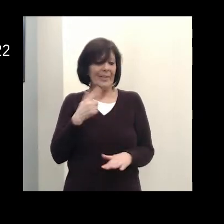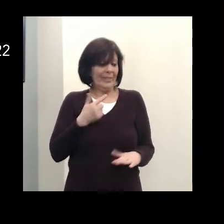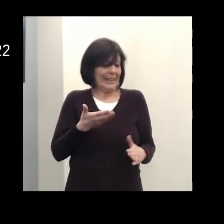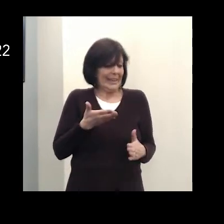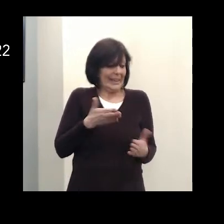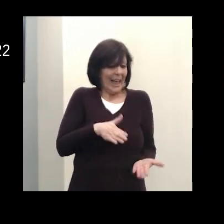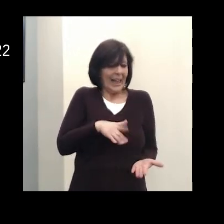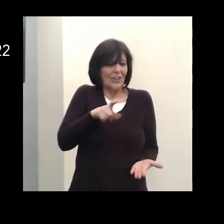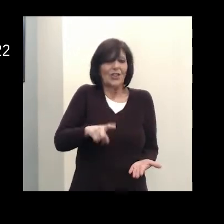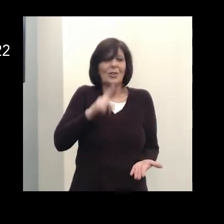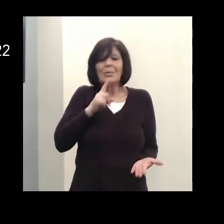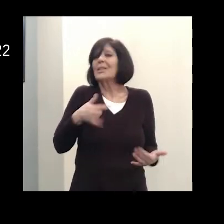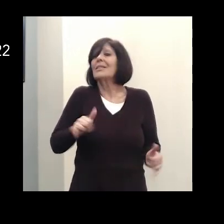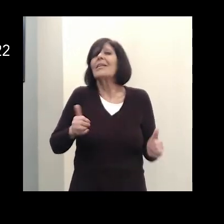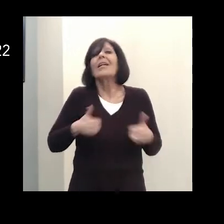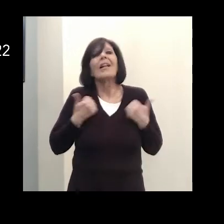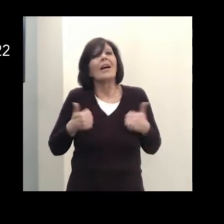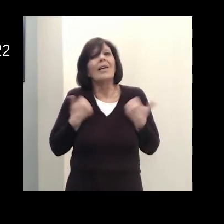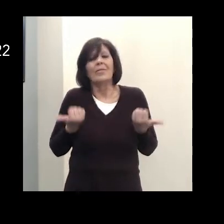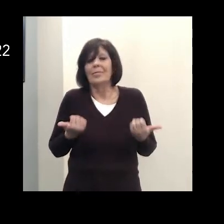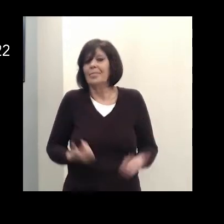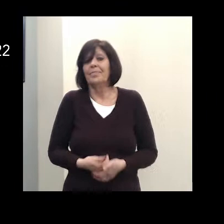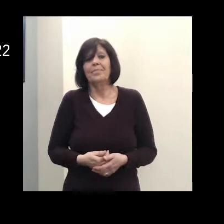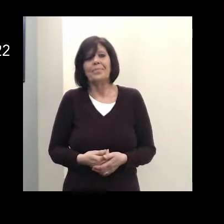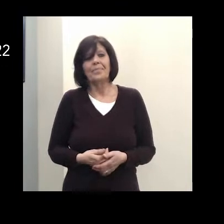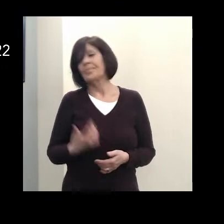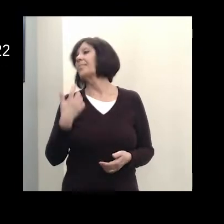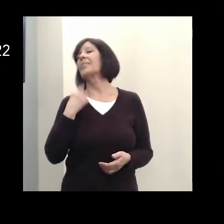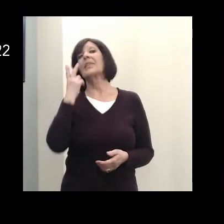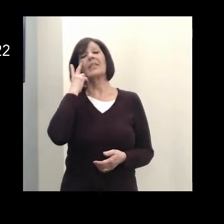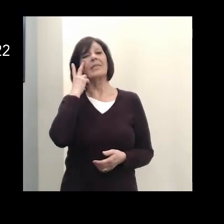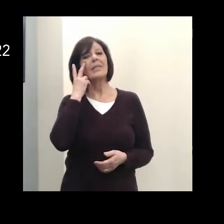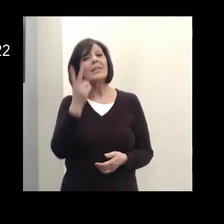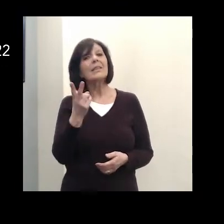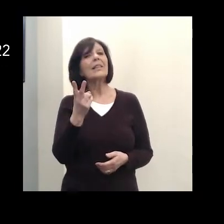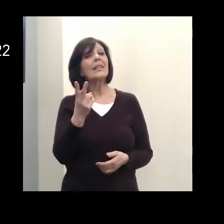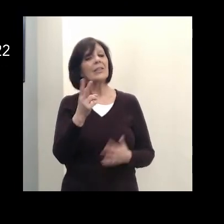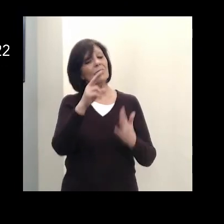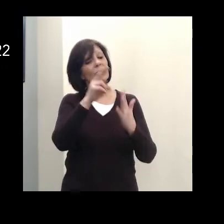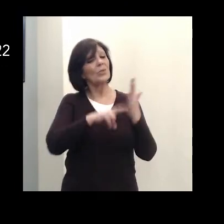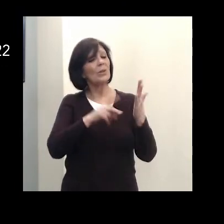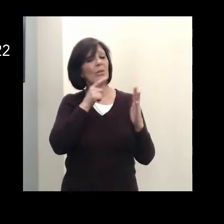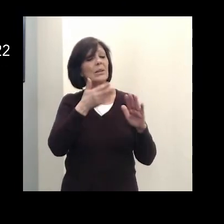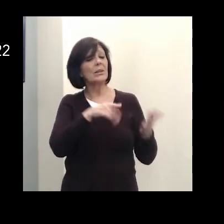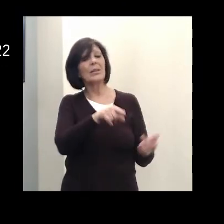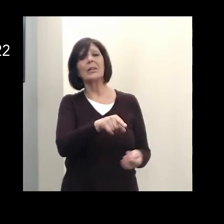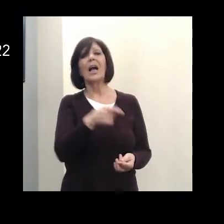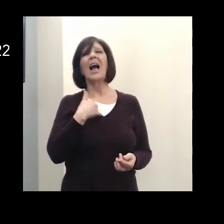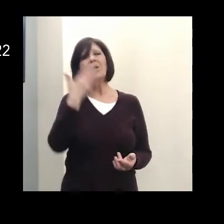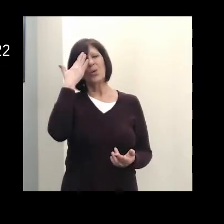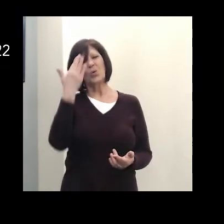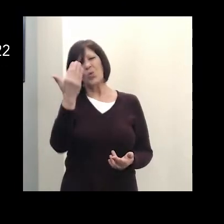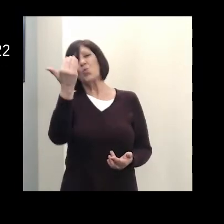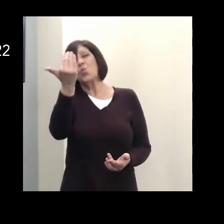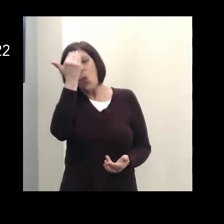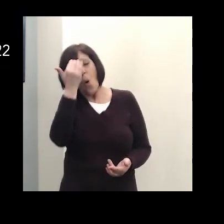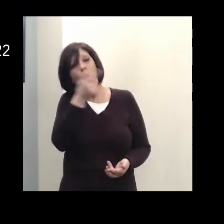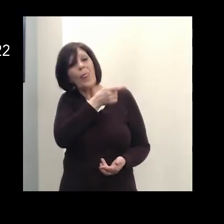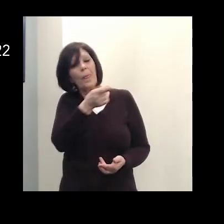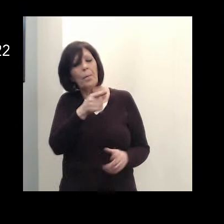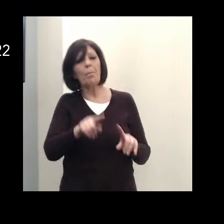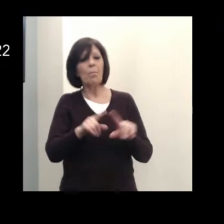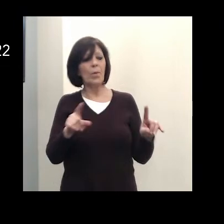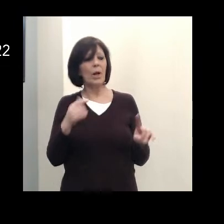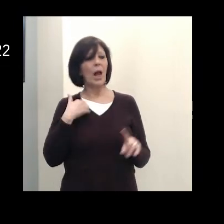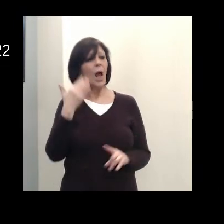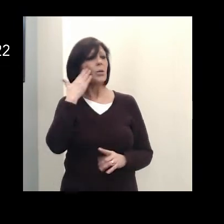be alive today. I've seen a couple of their obituaries. I don't know these people personally, but I know some of their loved